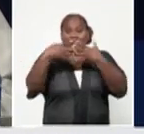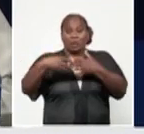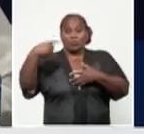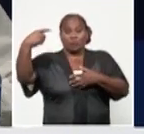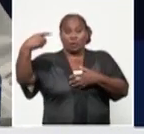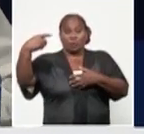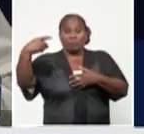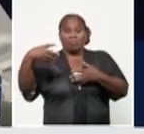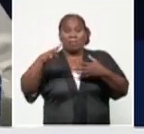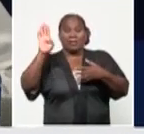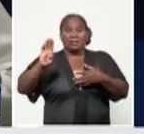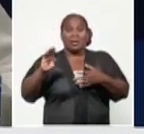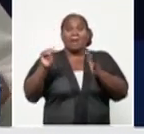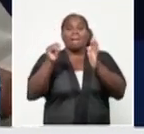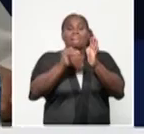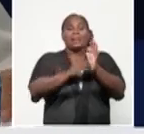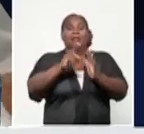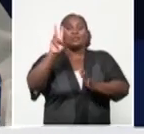cases, reported